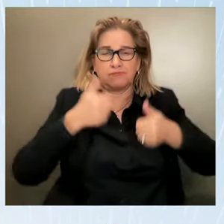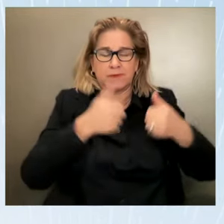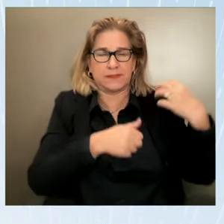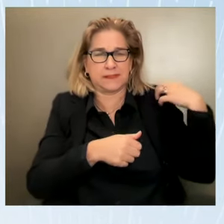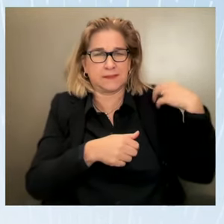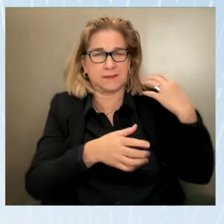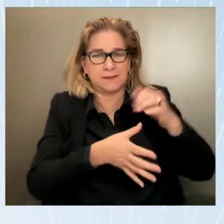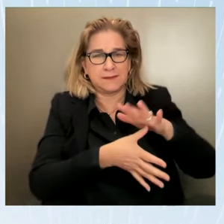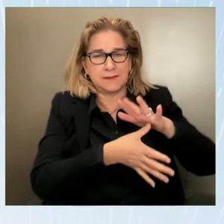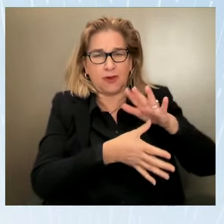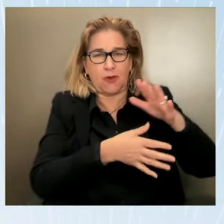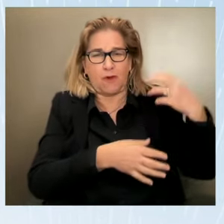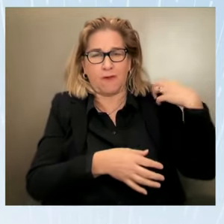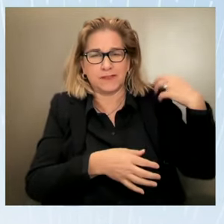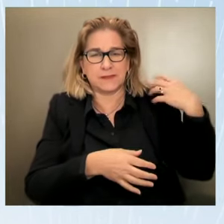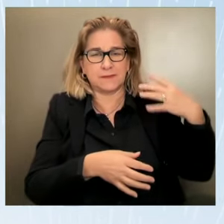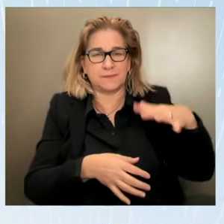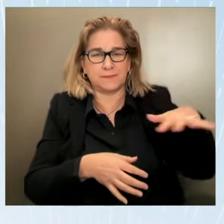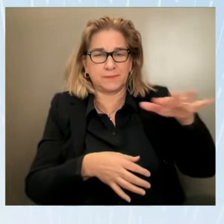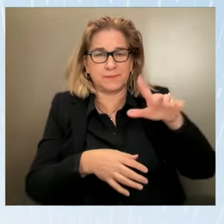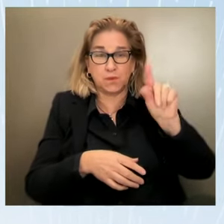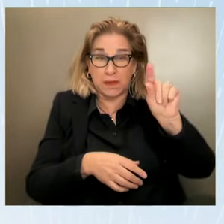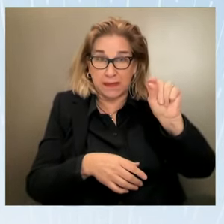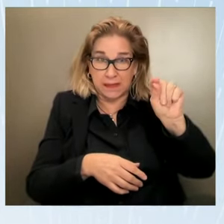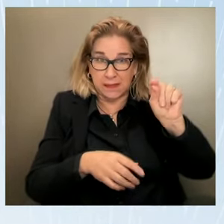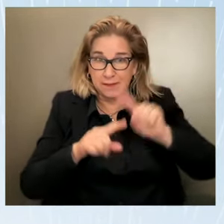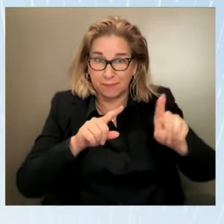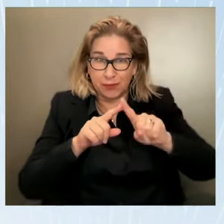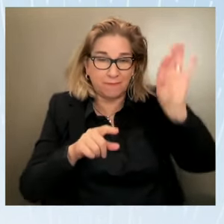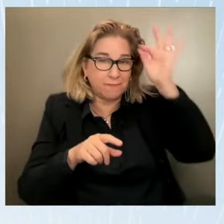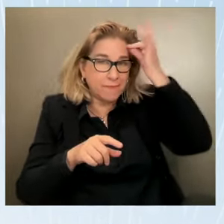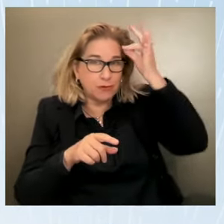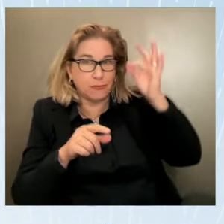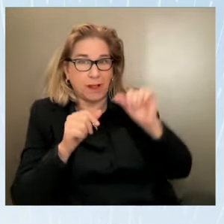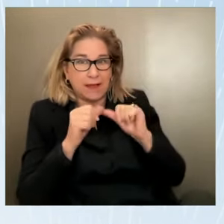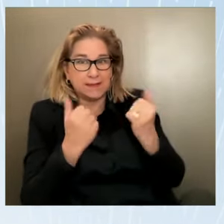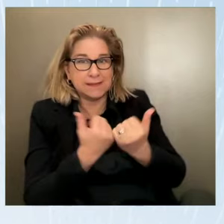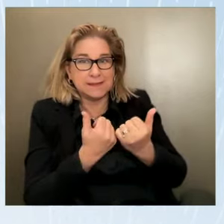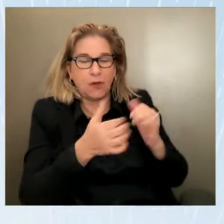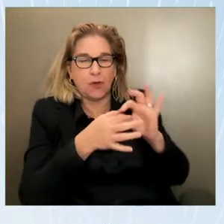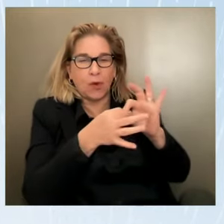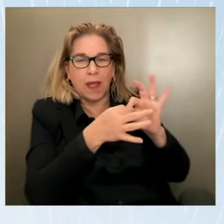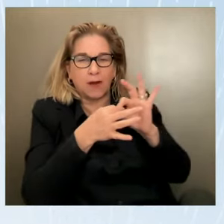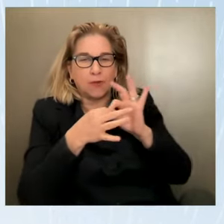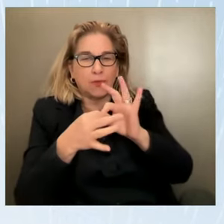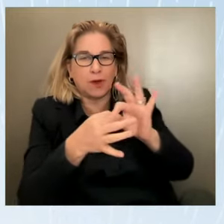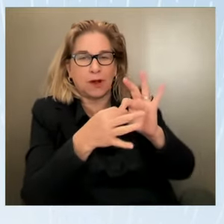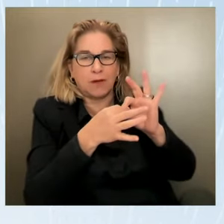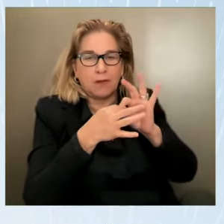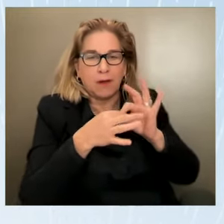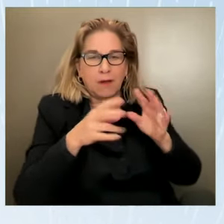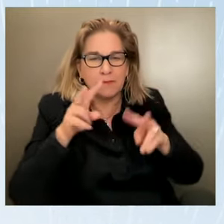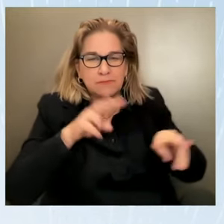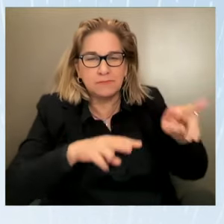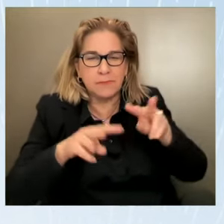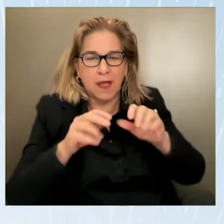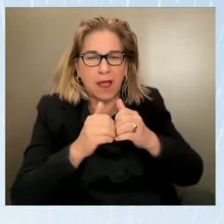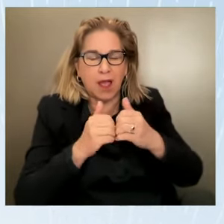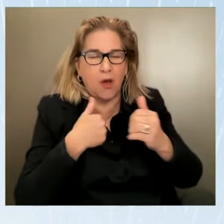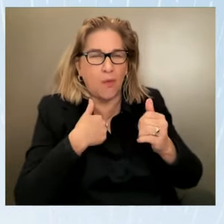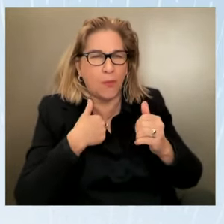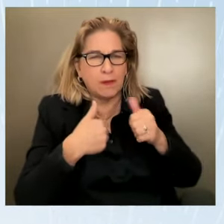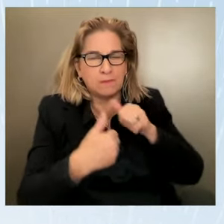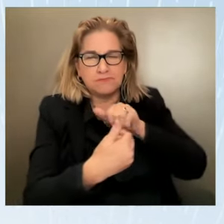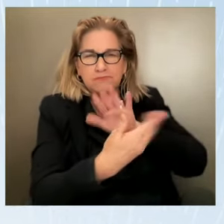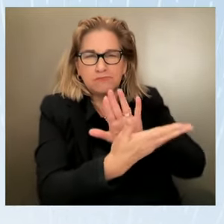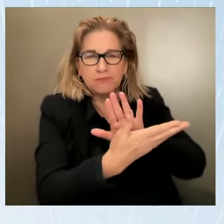coordinates measurable actions across the federal government to prevent and address human trafficking. We are honored to hear from